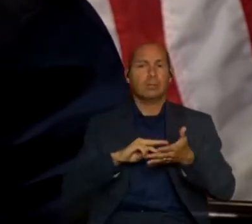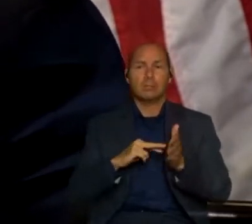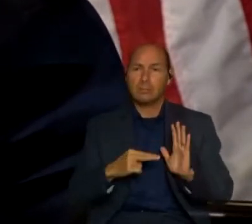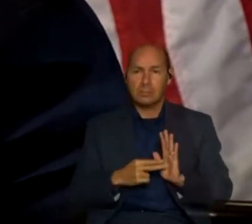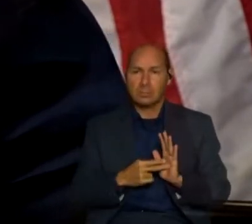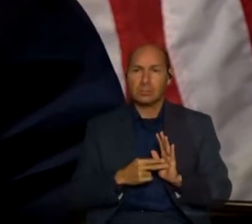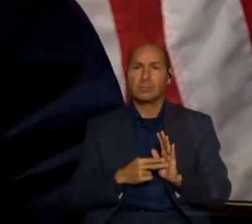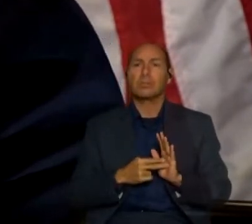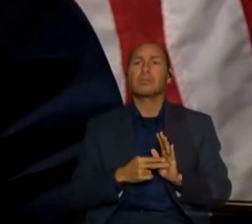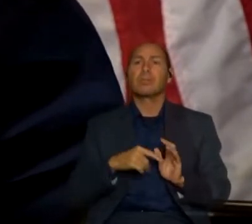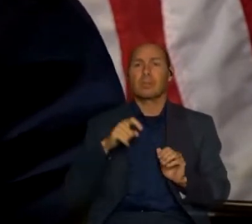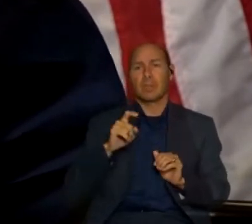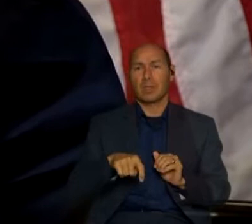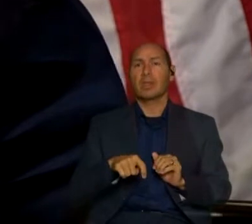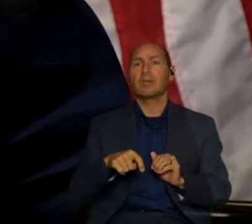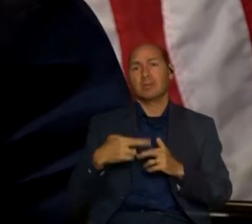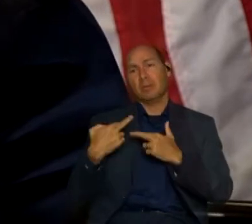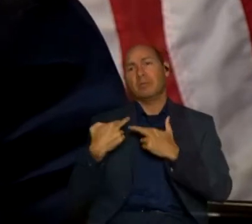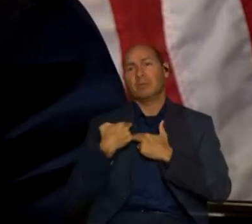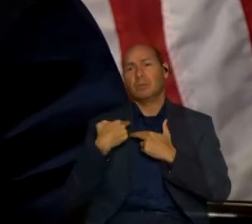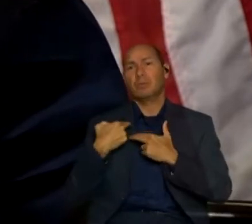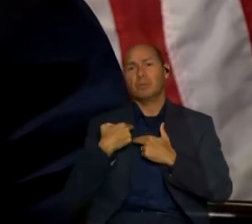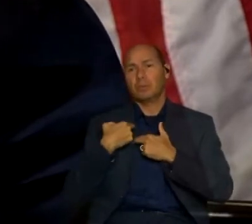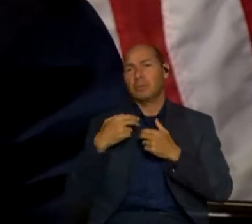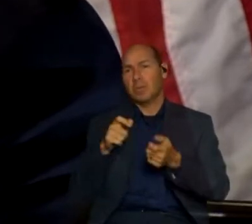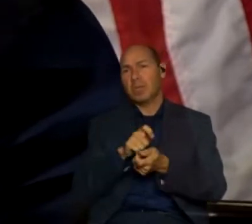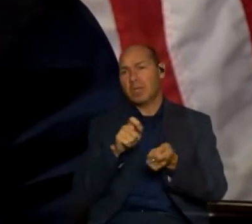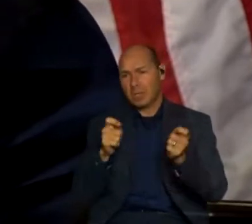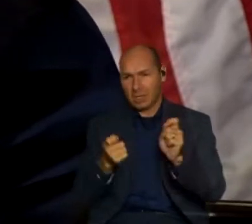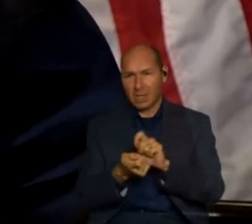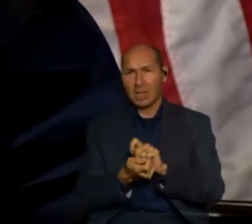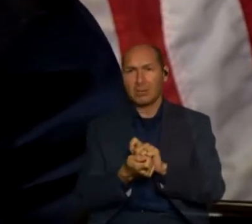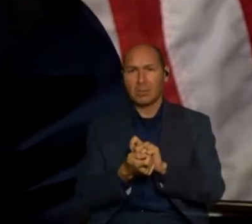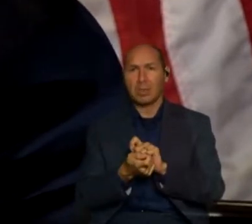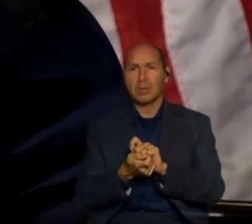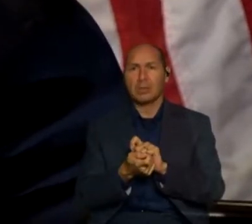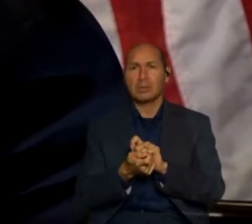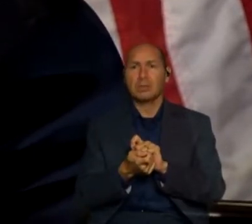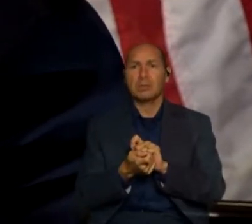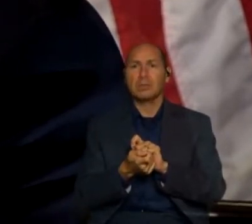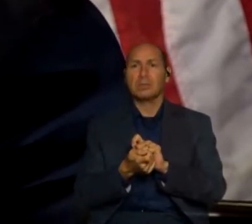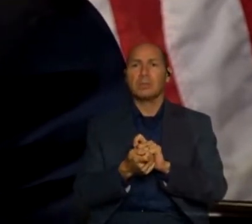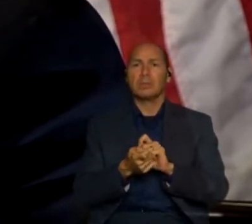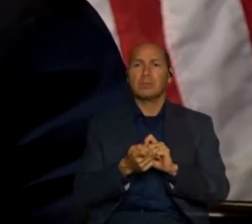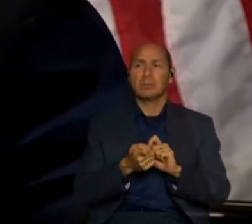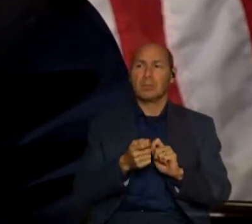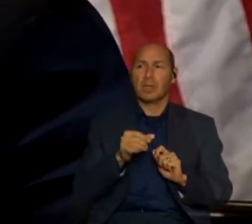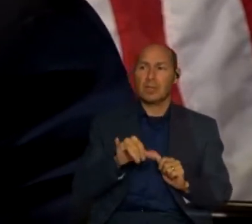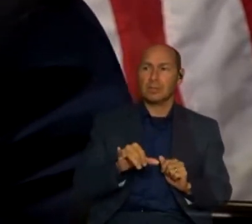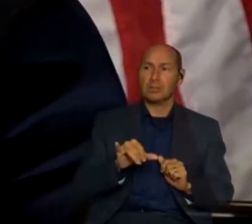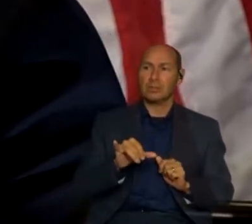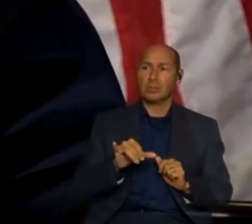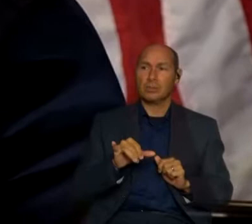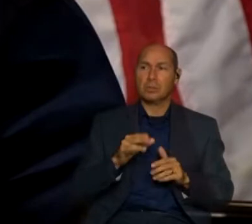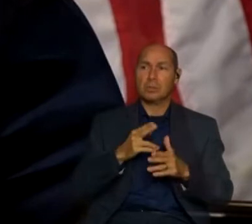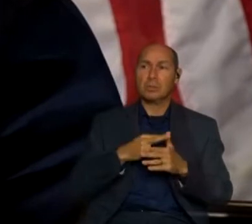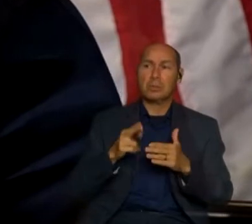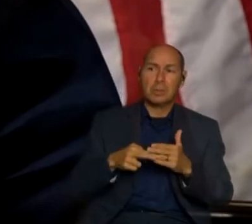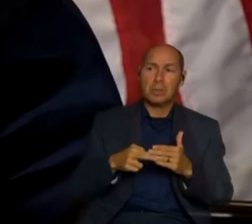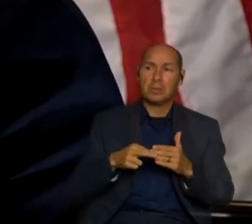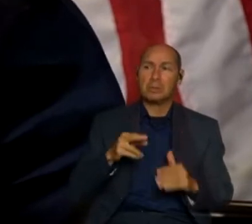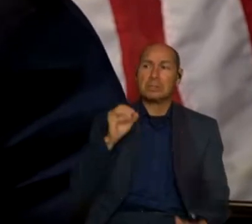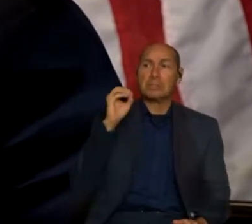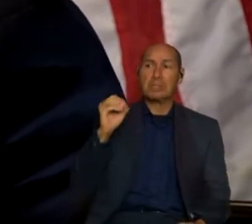there has to be a responsible restructuring, but it's a restructuring that is not going to give zero to the creditors.